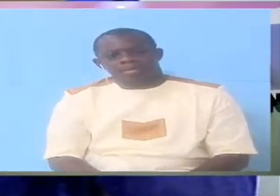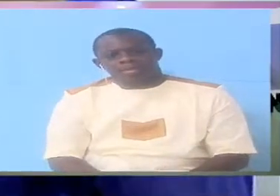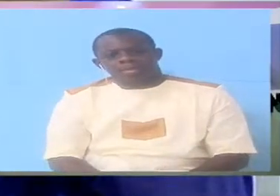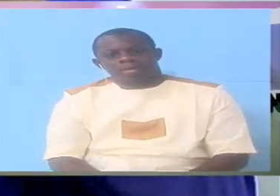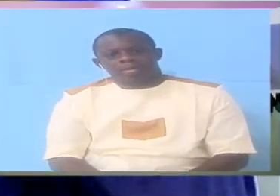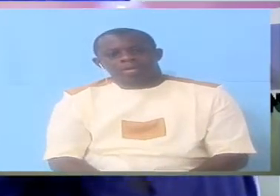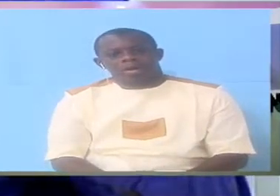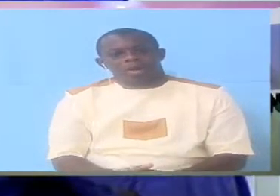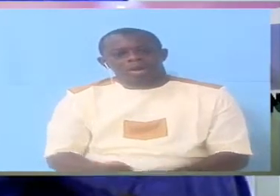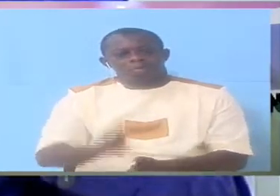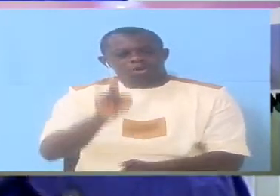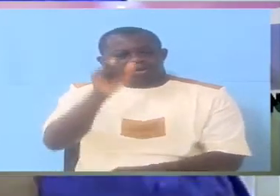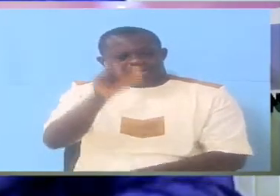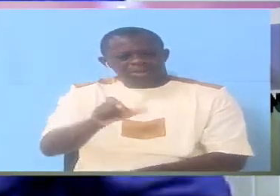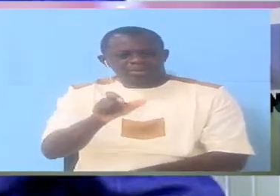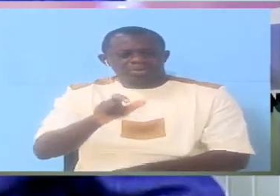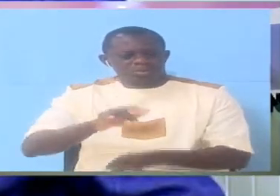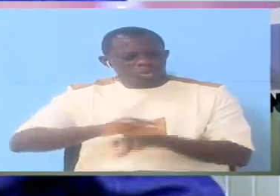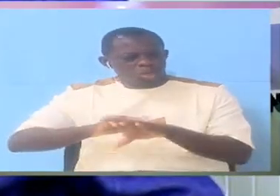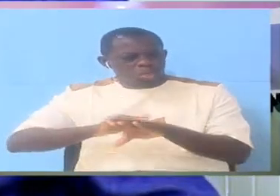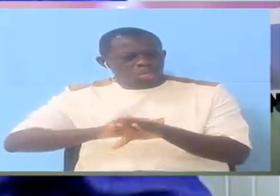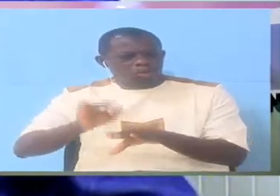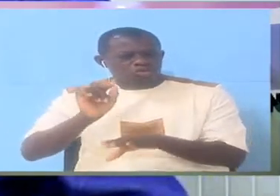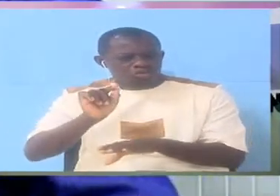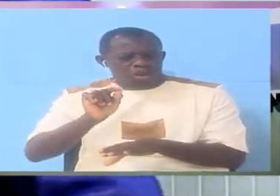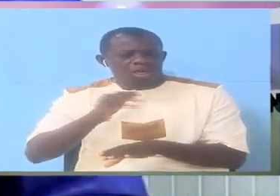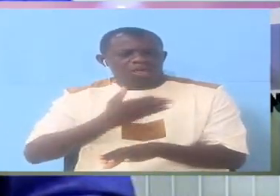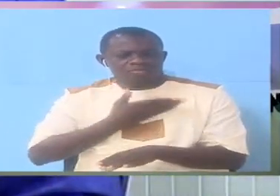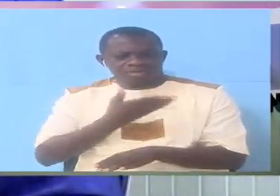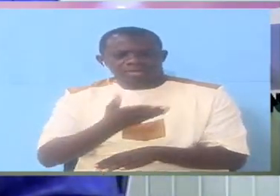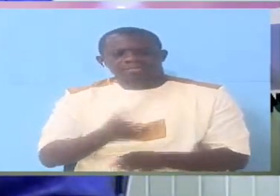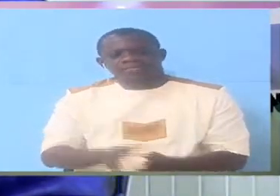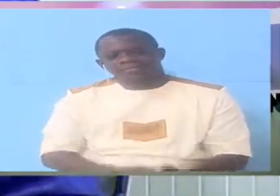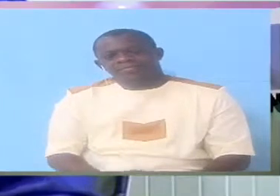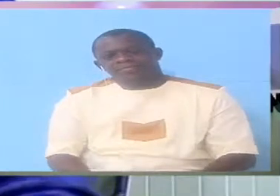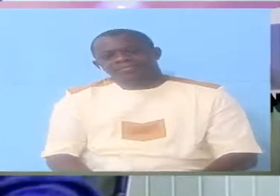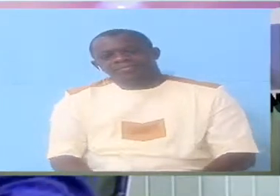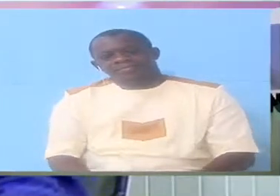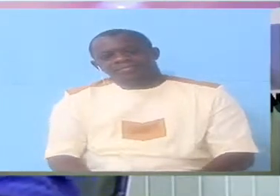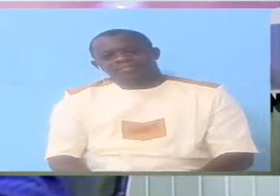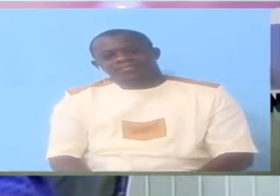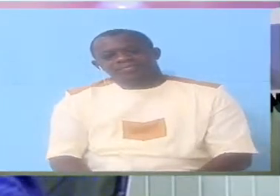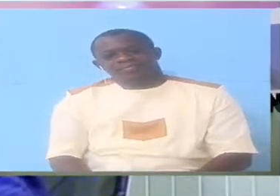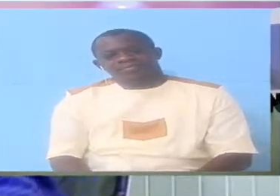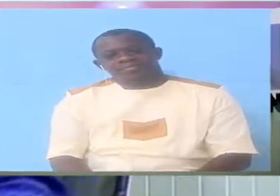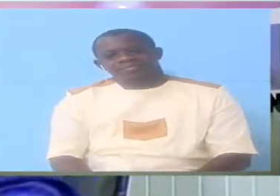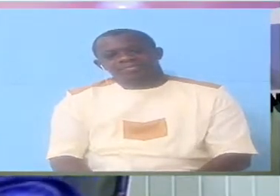dale fana domandi. It's little light skinned. Then